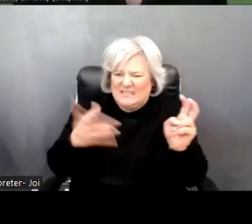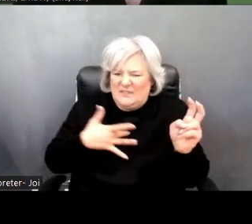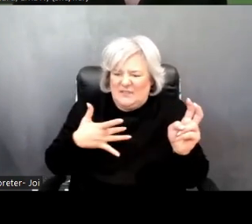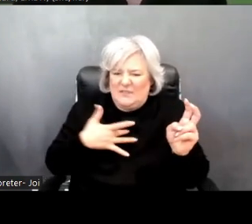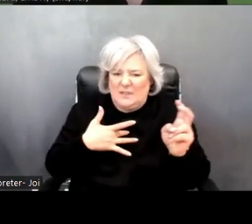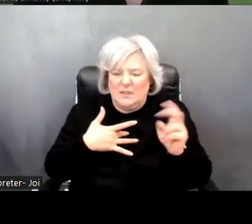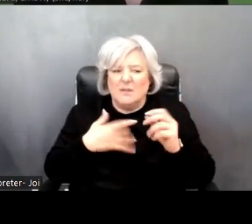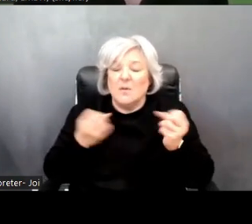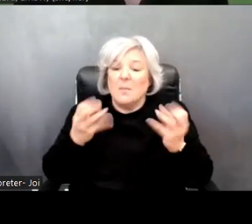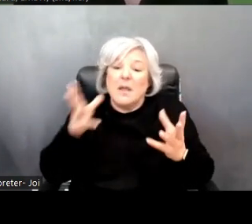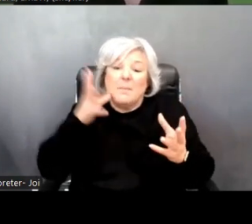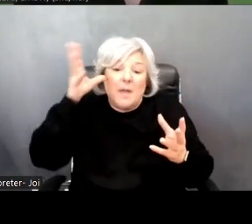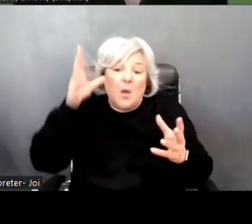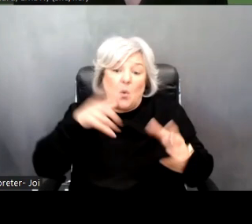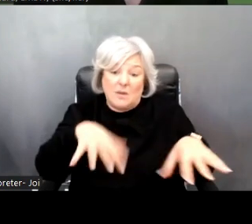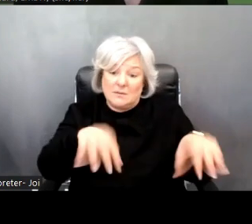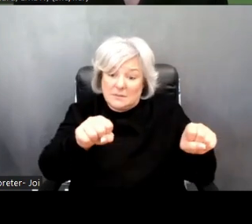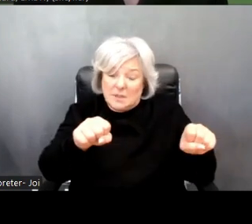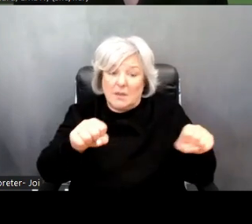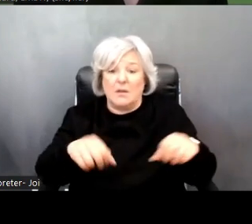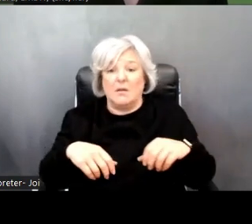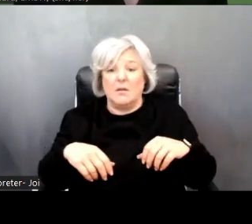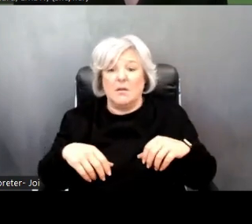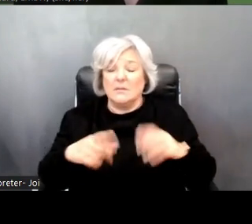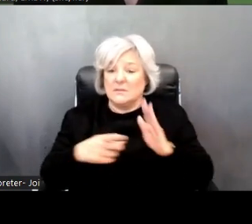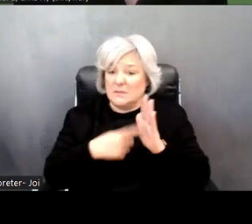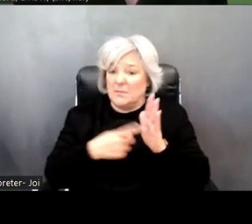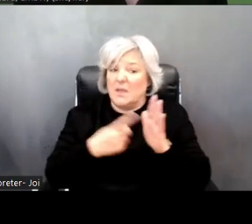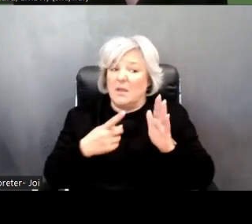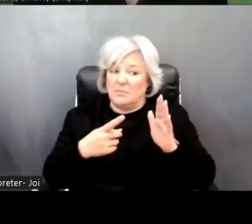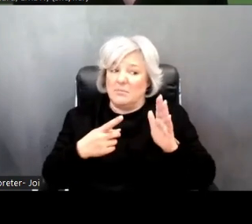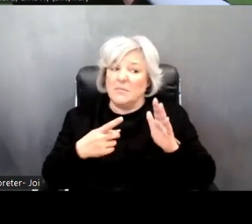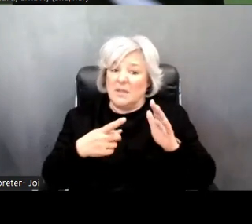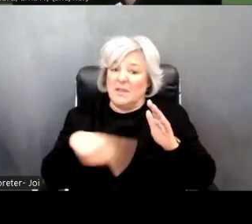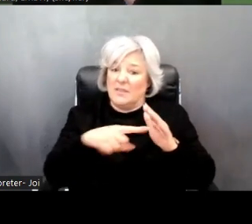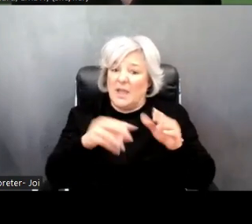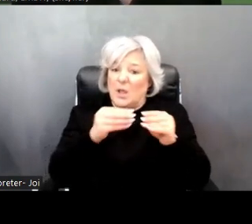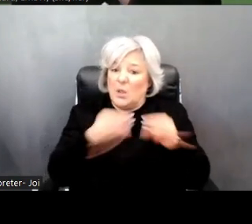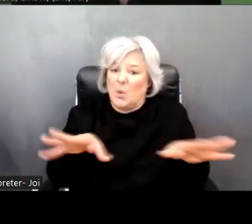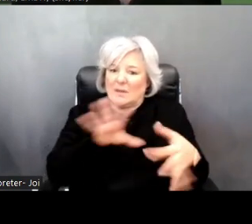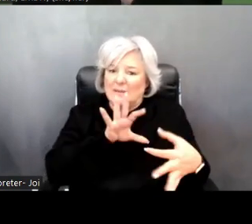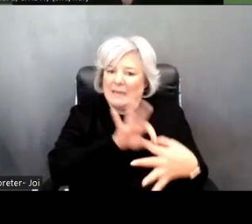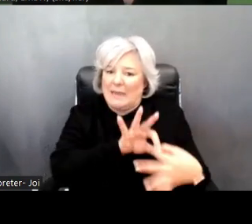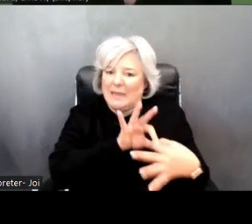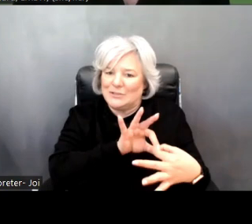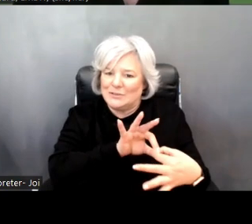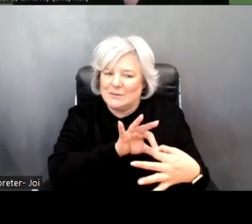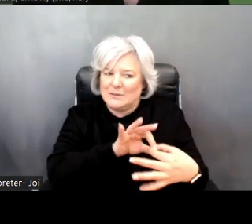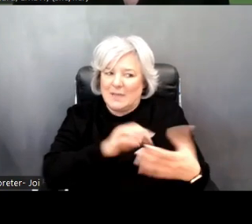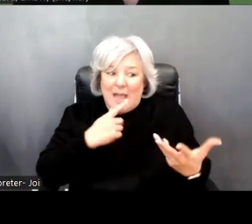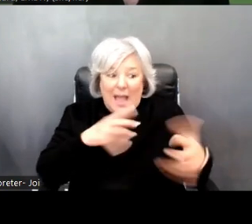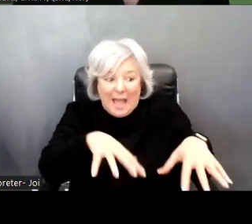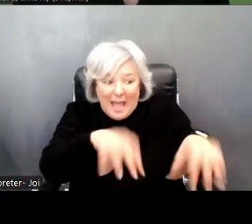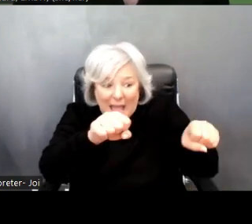who are adoptive parents or guardianship parents, sometimes it is the loss of that connection for them